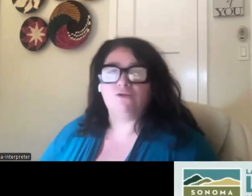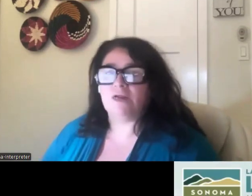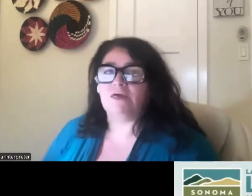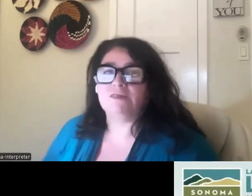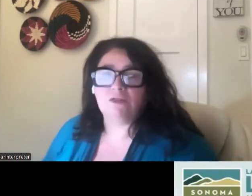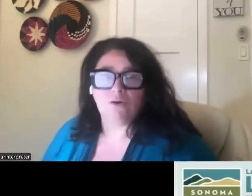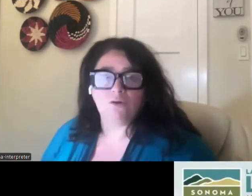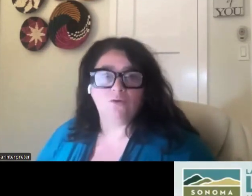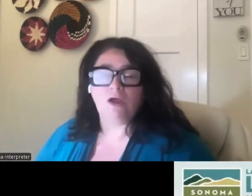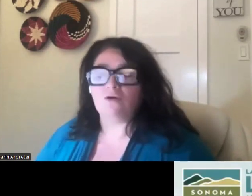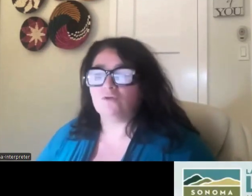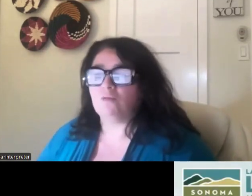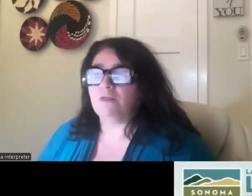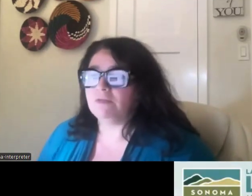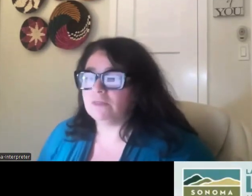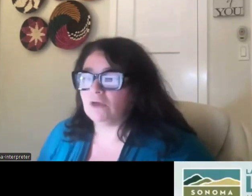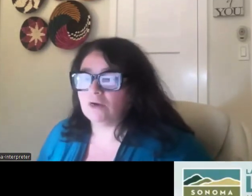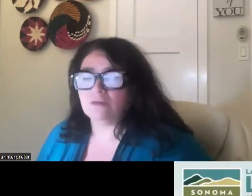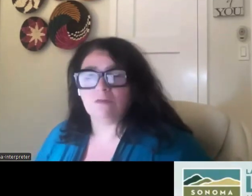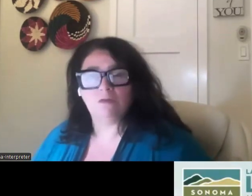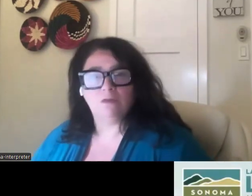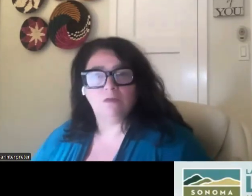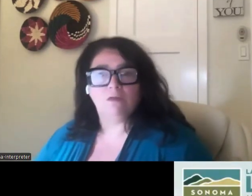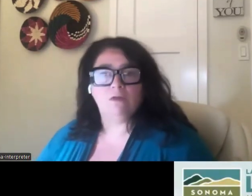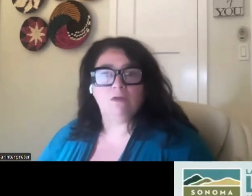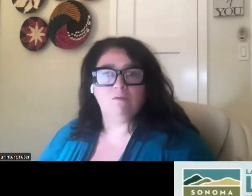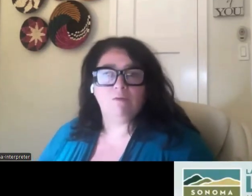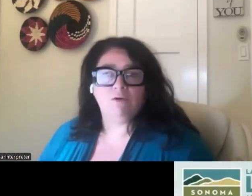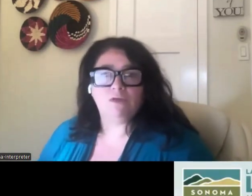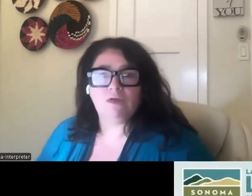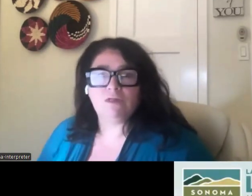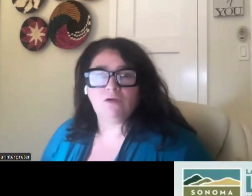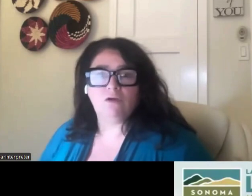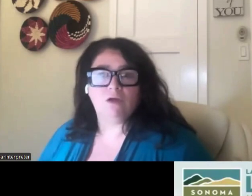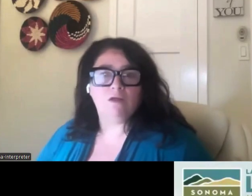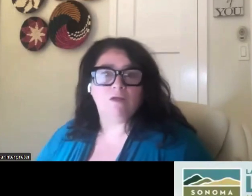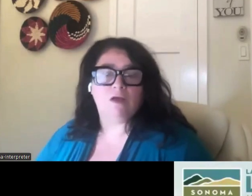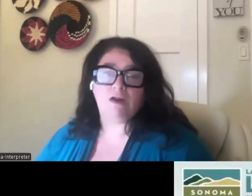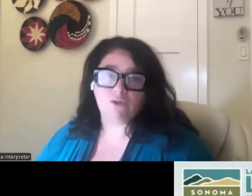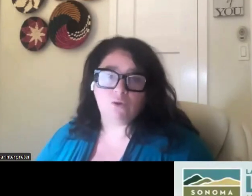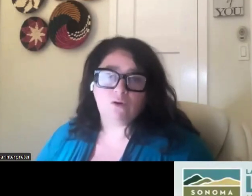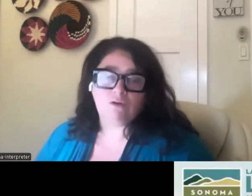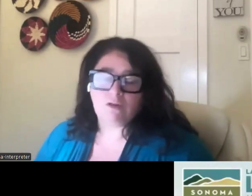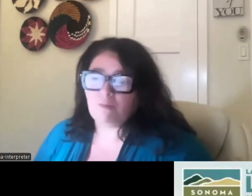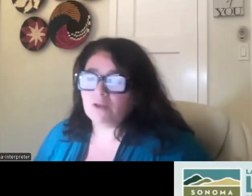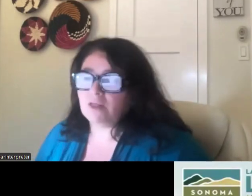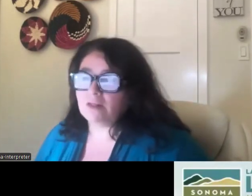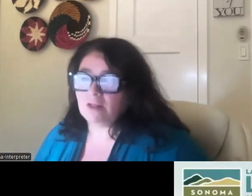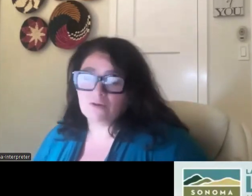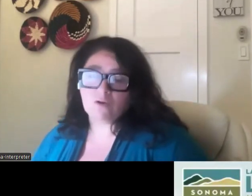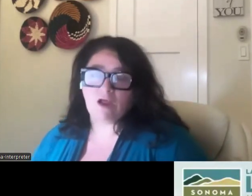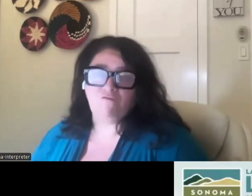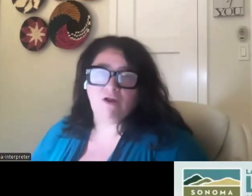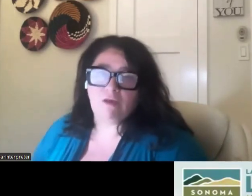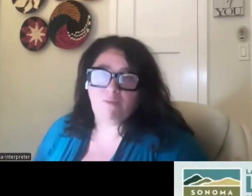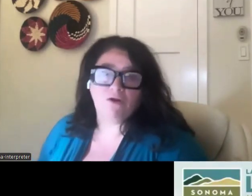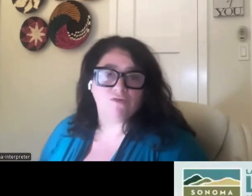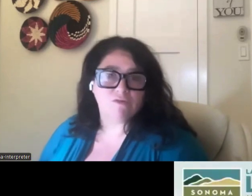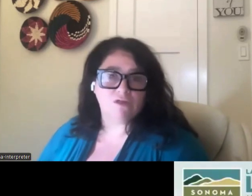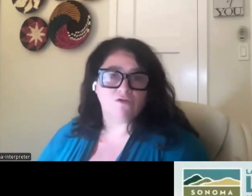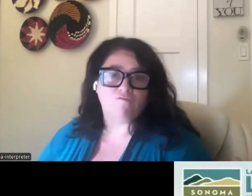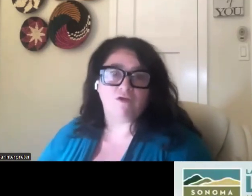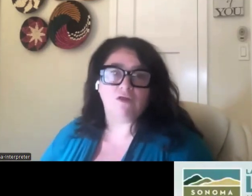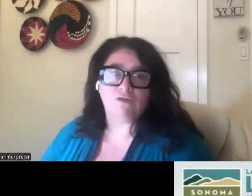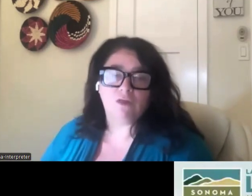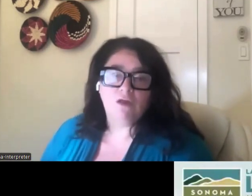they were before. And I think we're seeing this play out in Southern California again now in the wake of these fires. The rebuilding has yet to begin, but there's all sorts